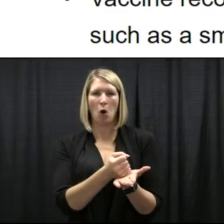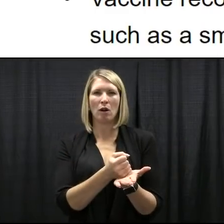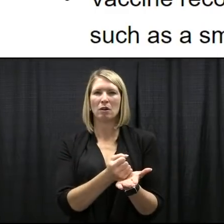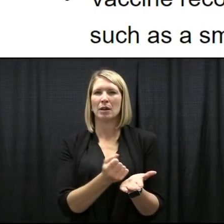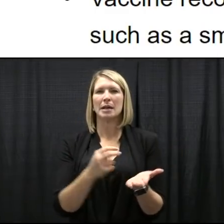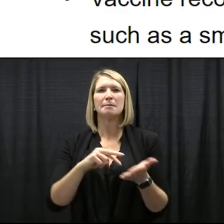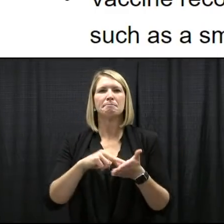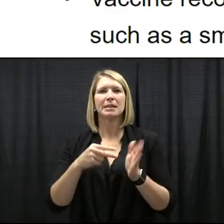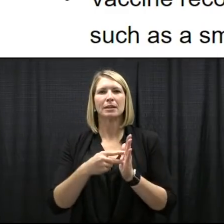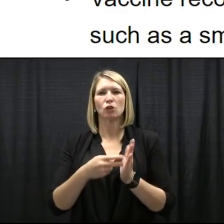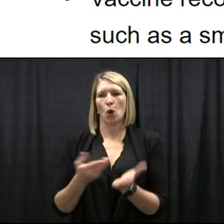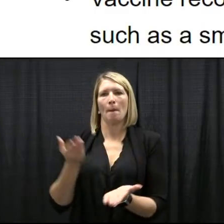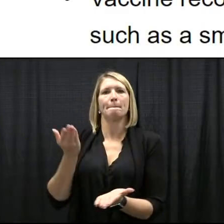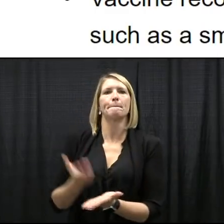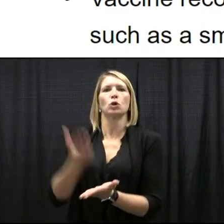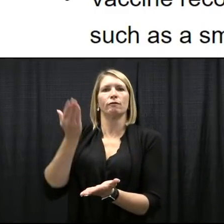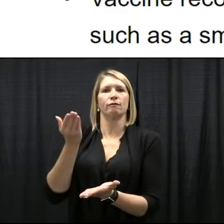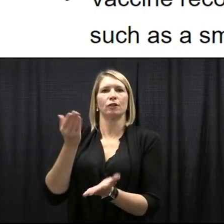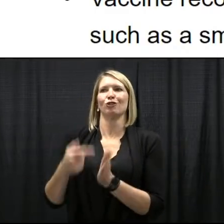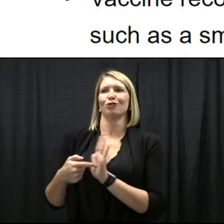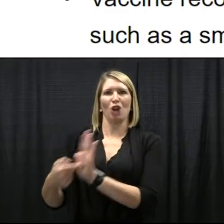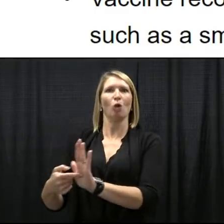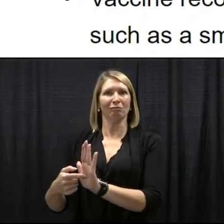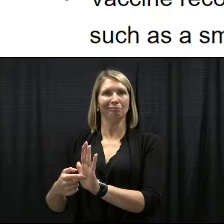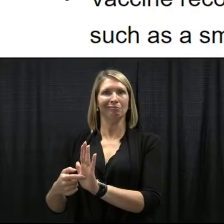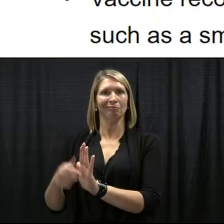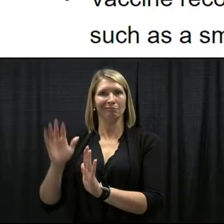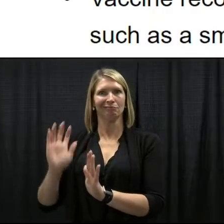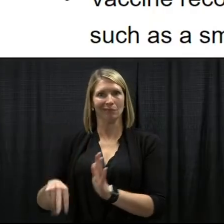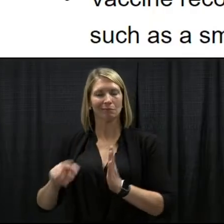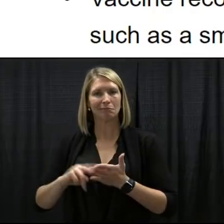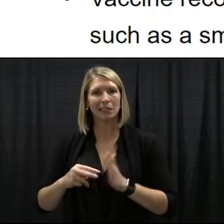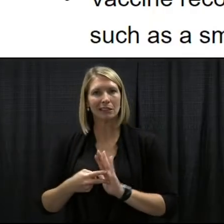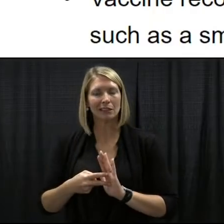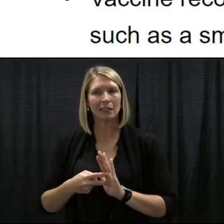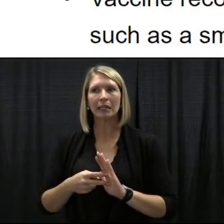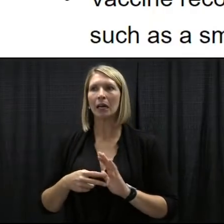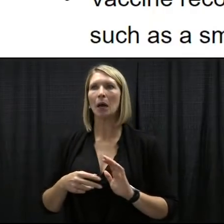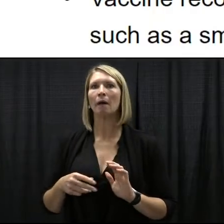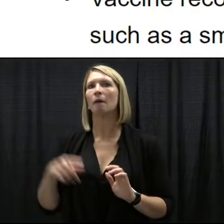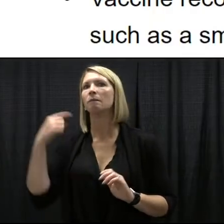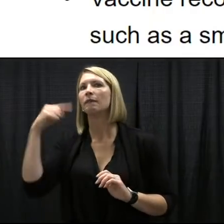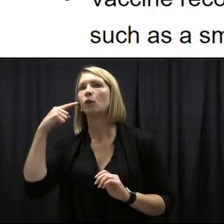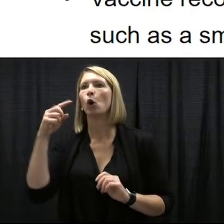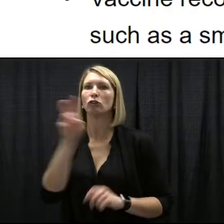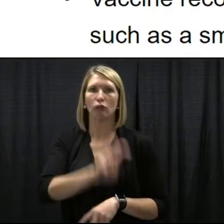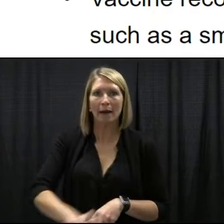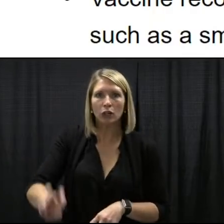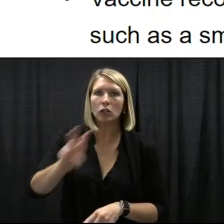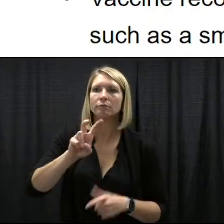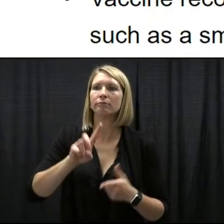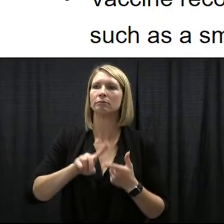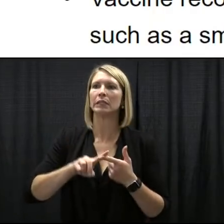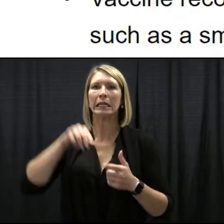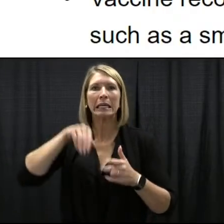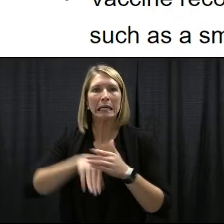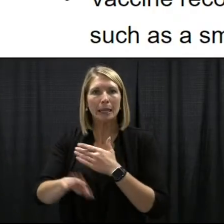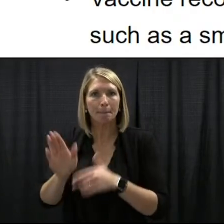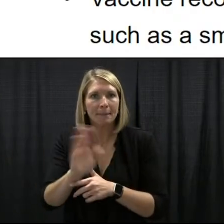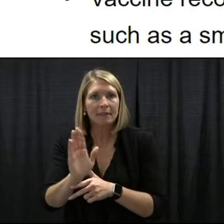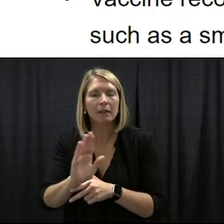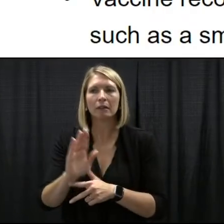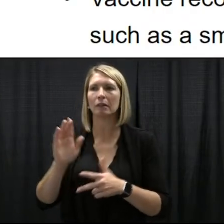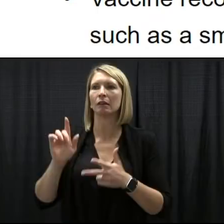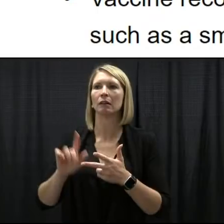for a certain purpose. So for our purpose, that's enabling access to travel or to a business. And this can be digital, such